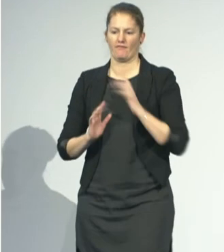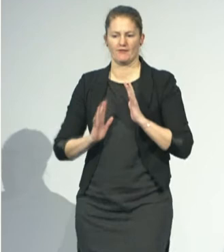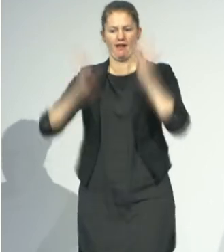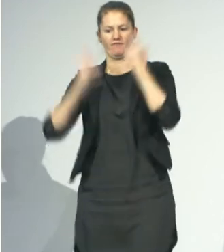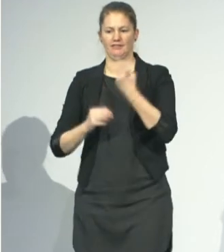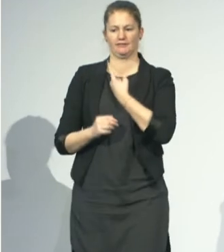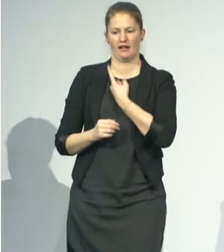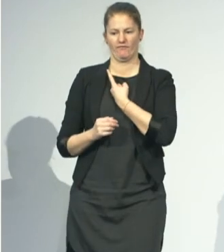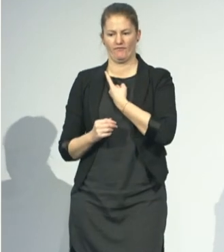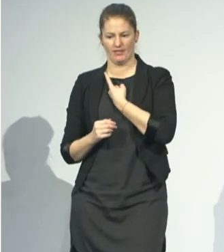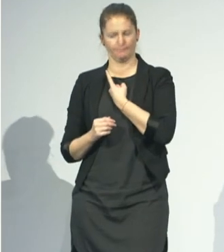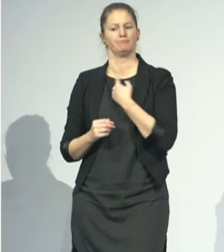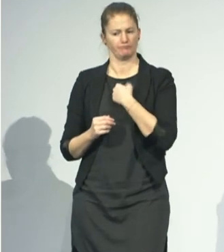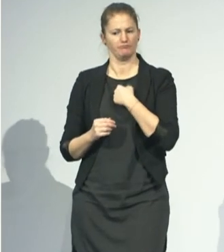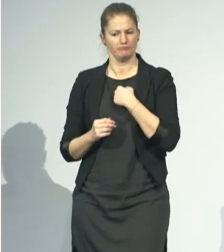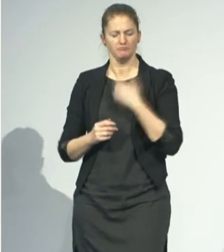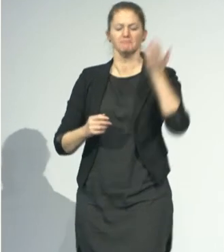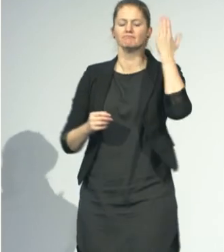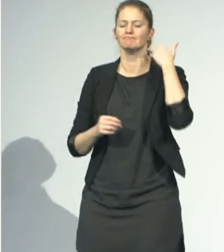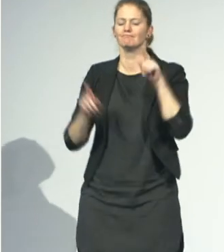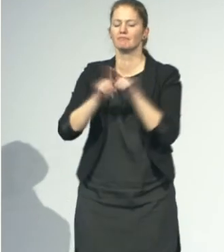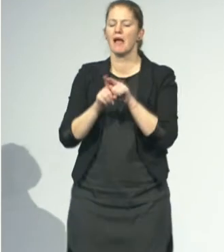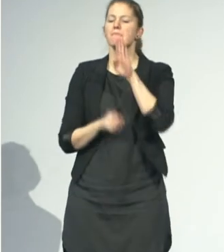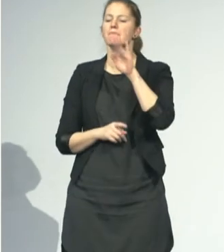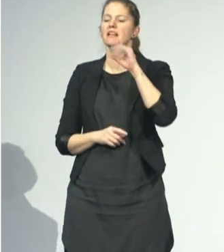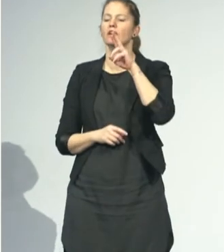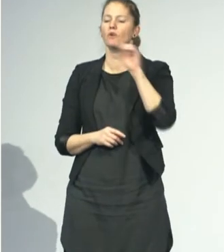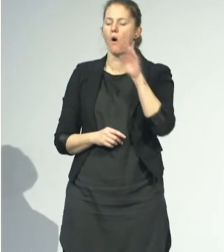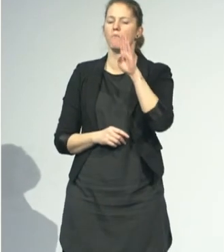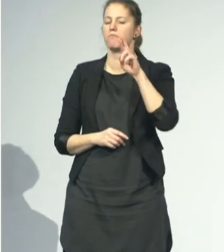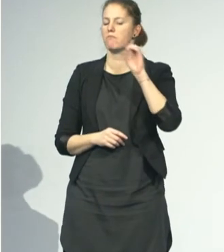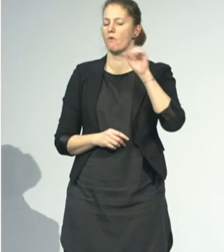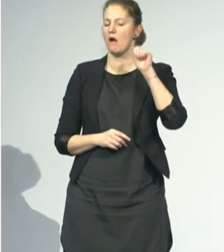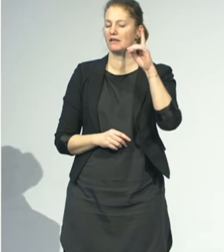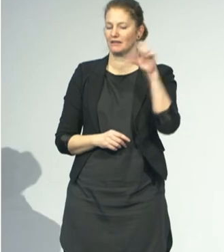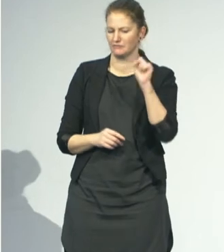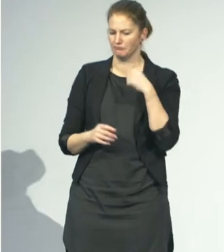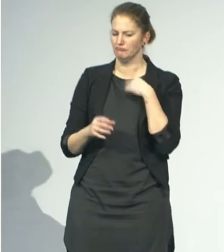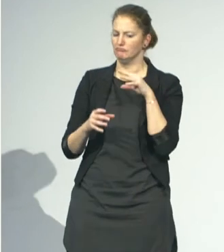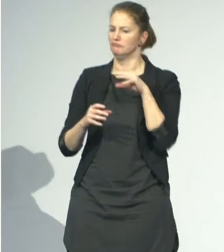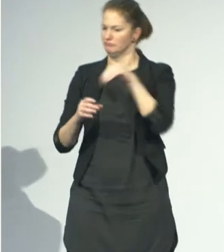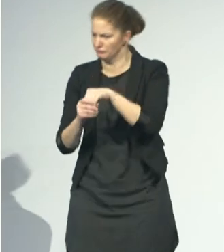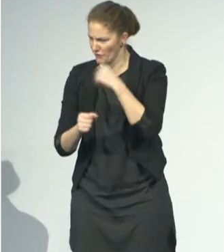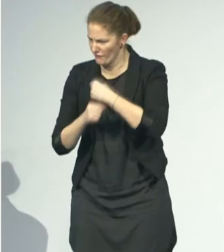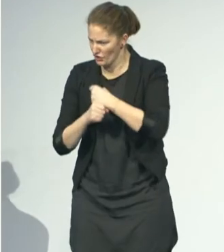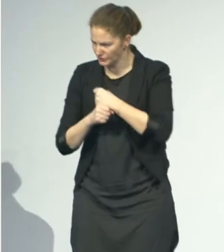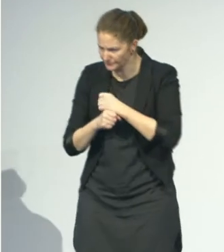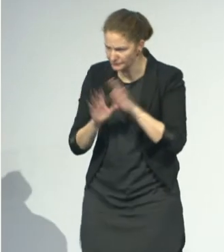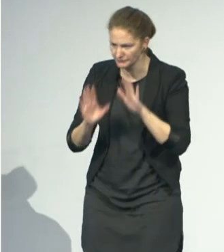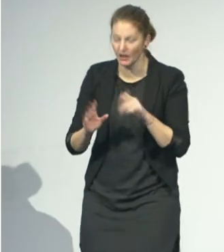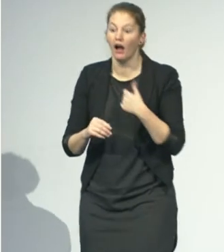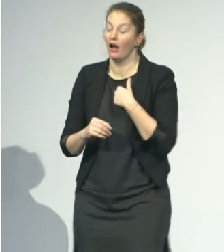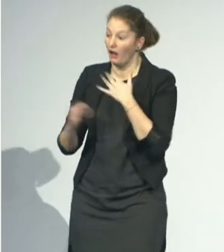astounding. It was very nice to get the recognition, but also we hold the Zero Project in quite high esteem. So to